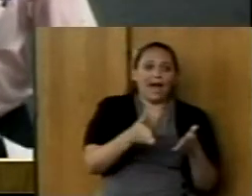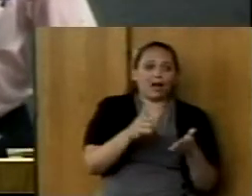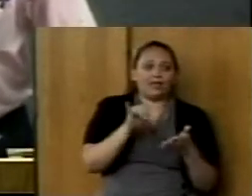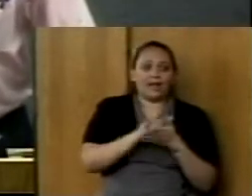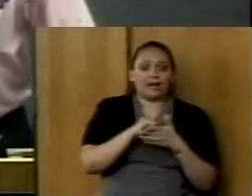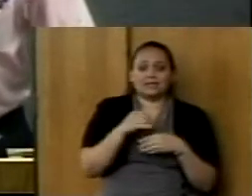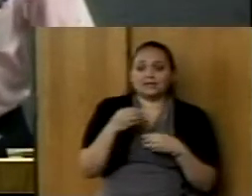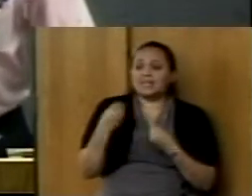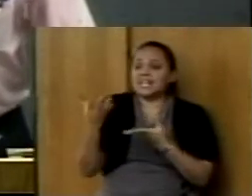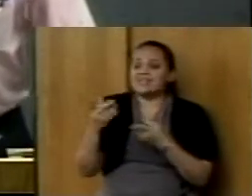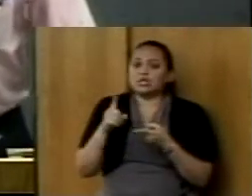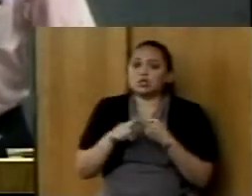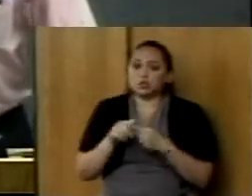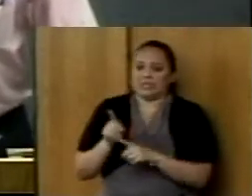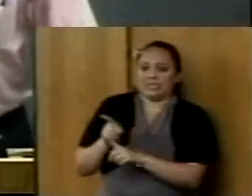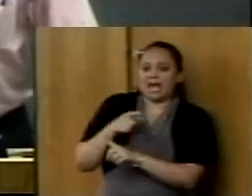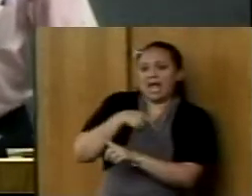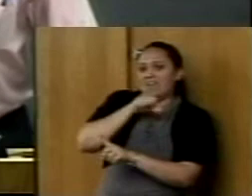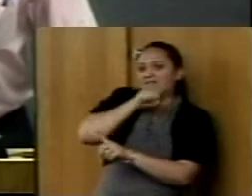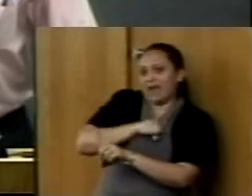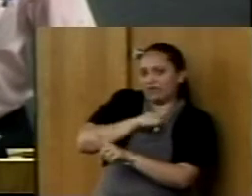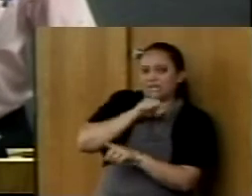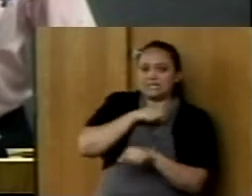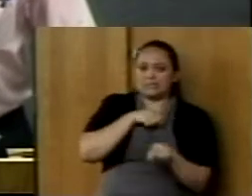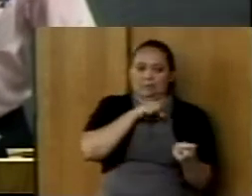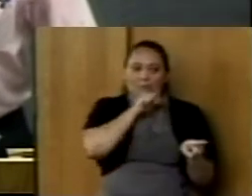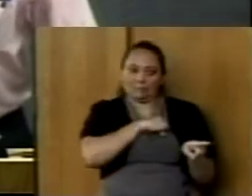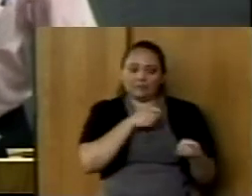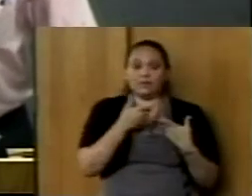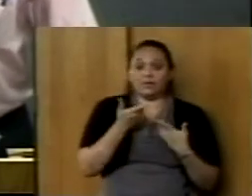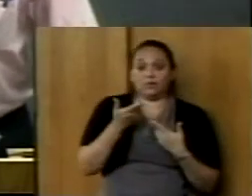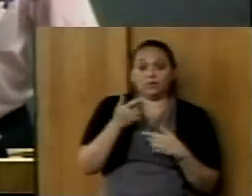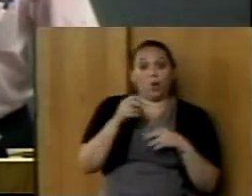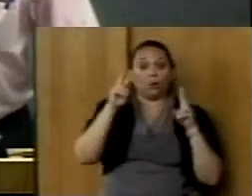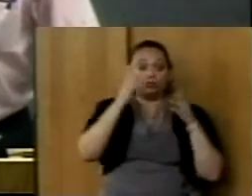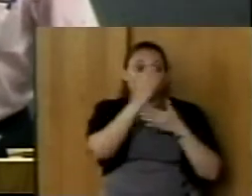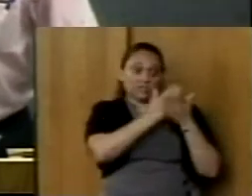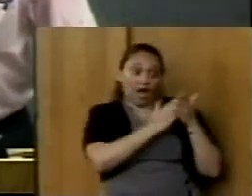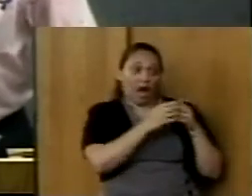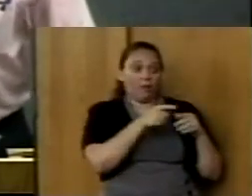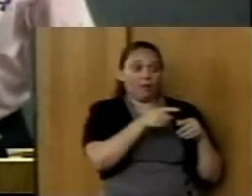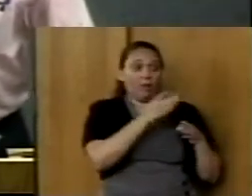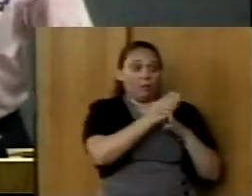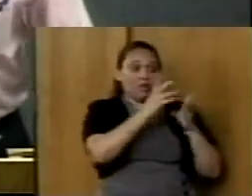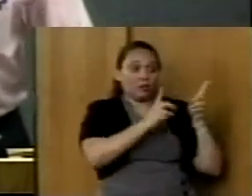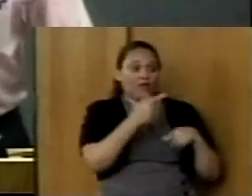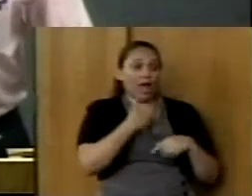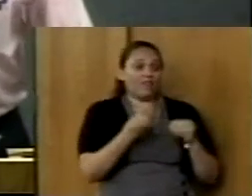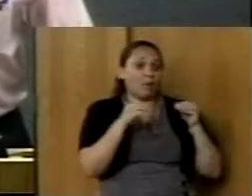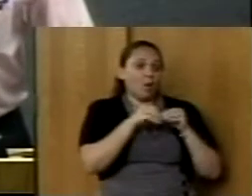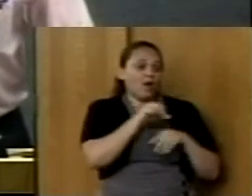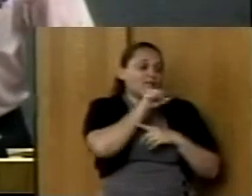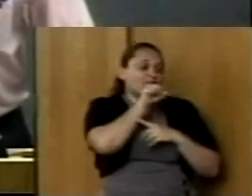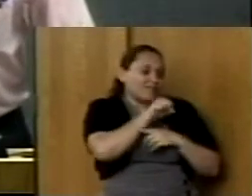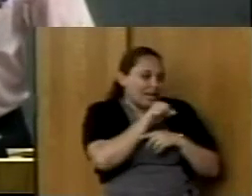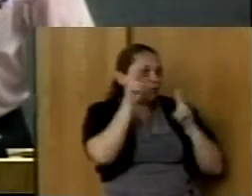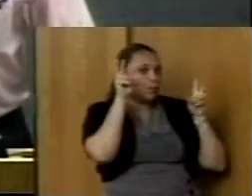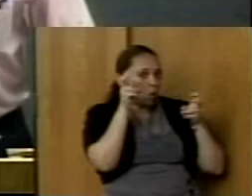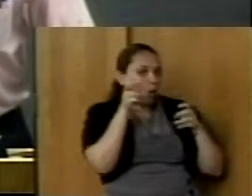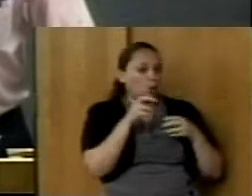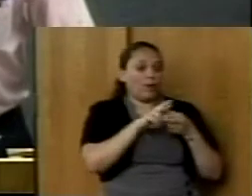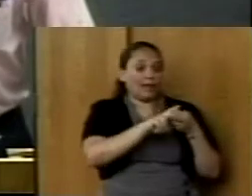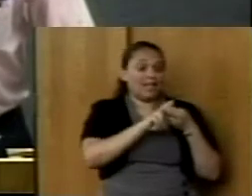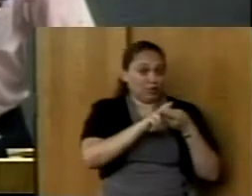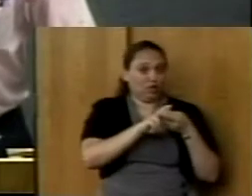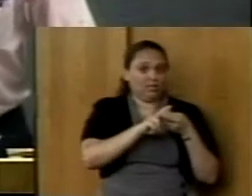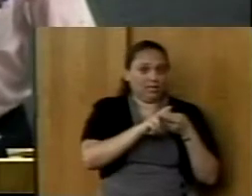given to favoritism. That is, that certain bus drivers who have a more favorable relationship might be